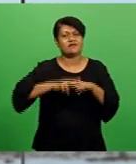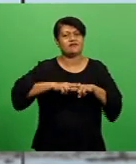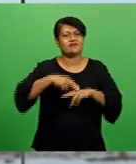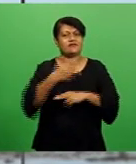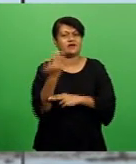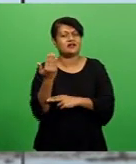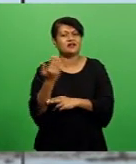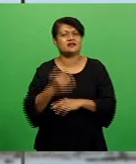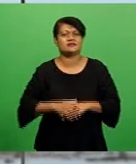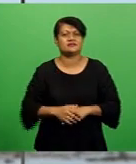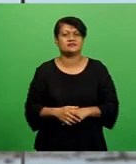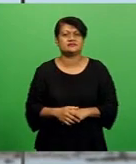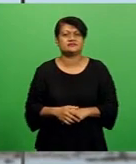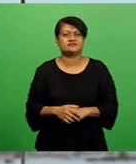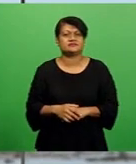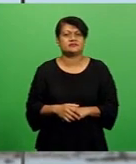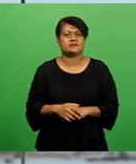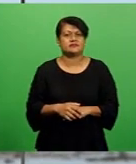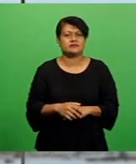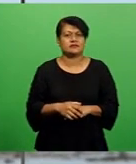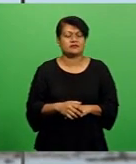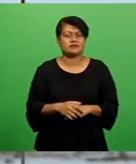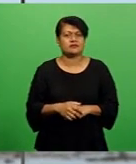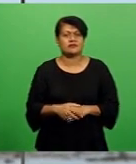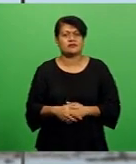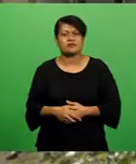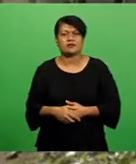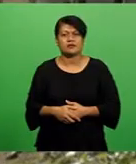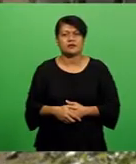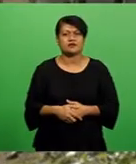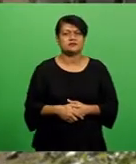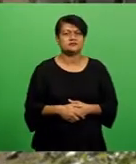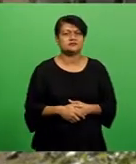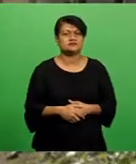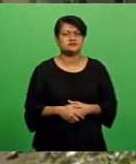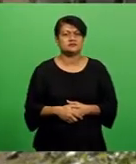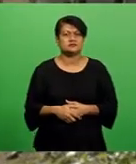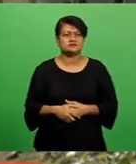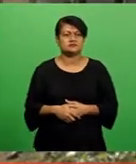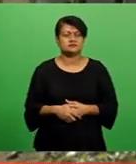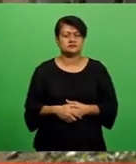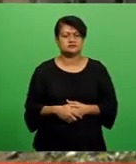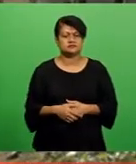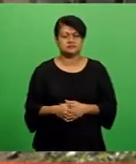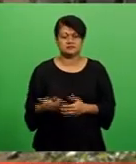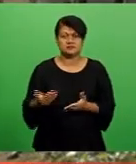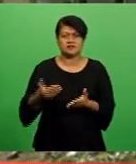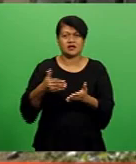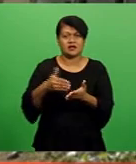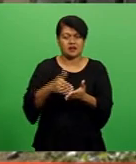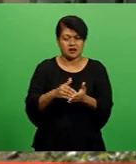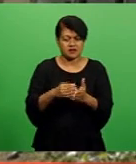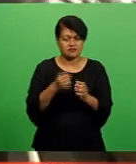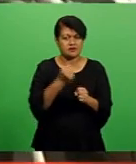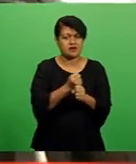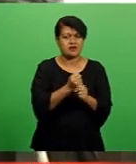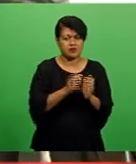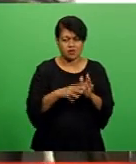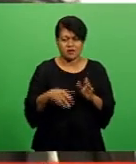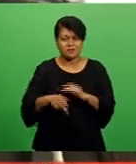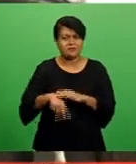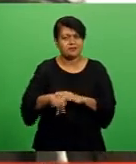was at Ngaloa Island earlier and filed this report. Since their arrival at Ngaloa Island Primary School,